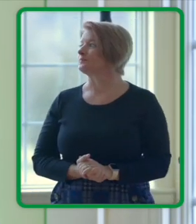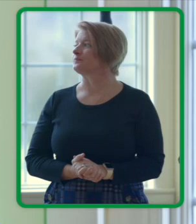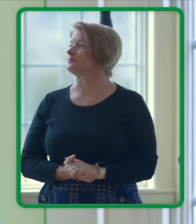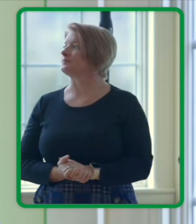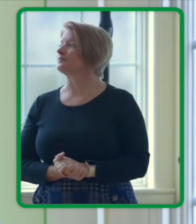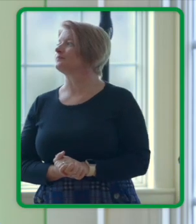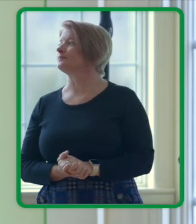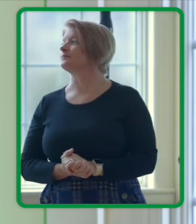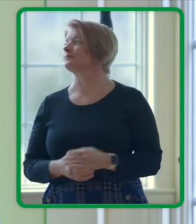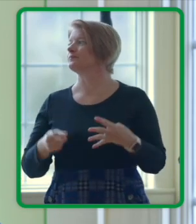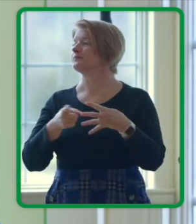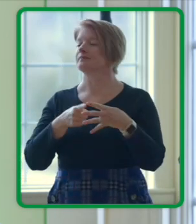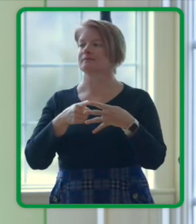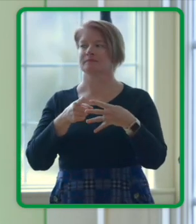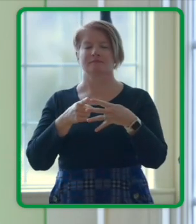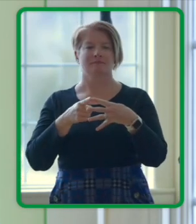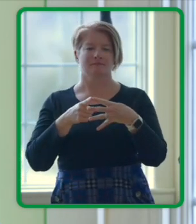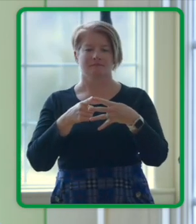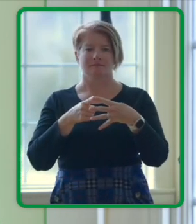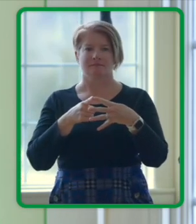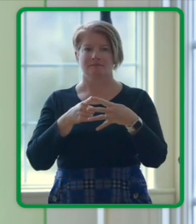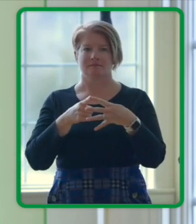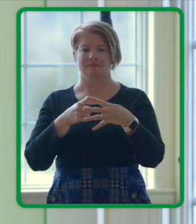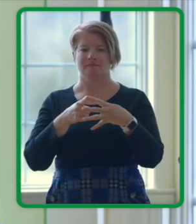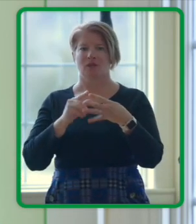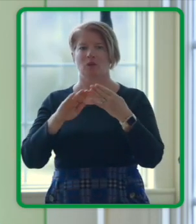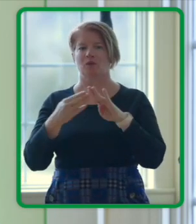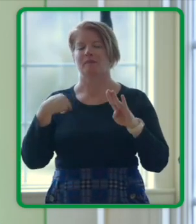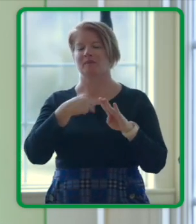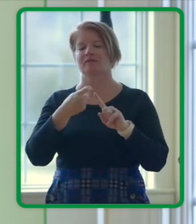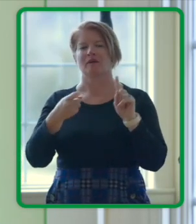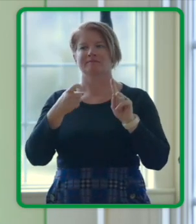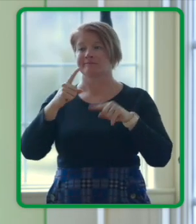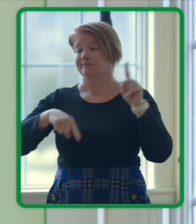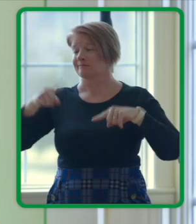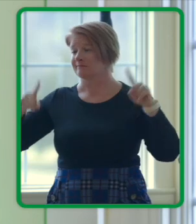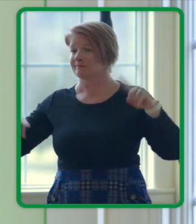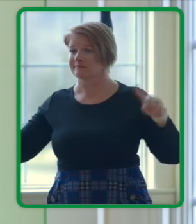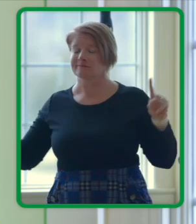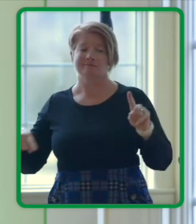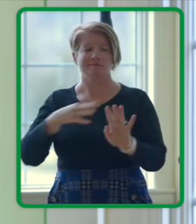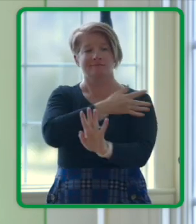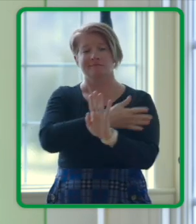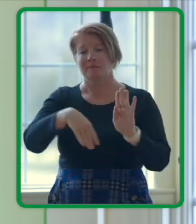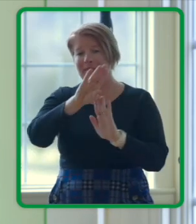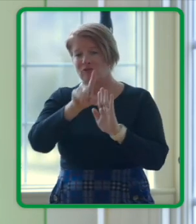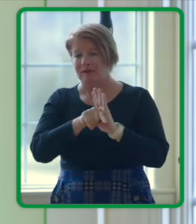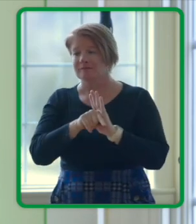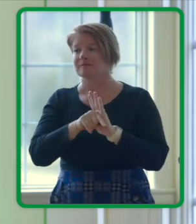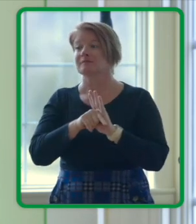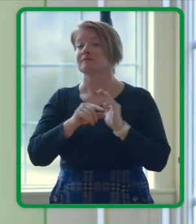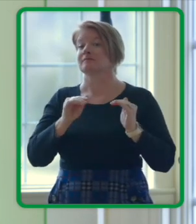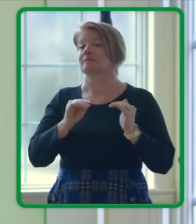So on point 1, on number 1, community members from all backgrounds moved one step closer